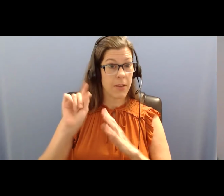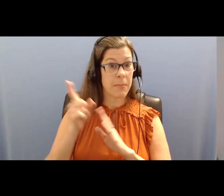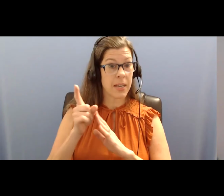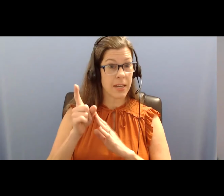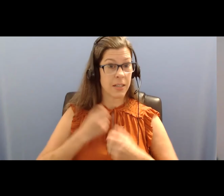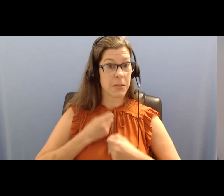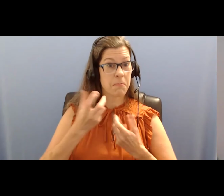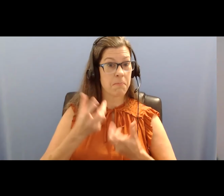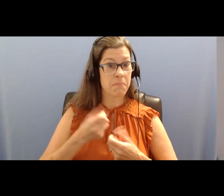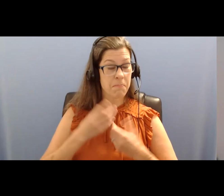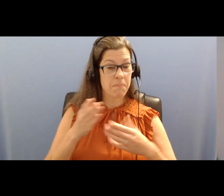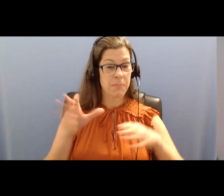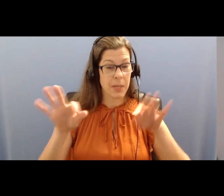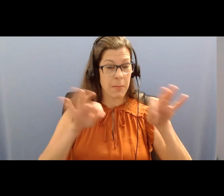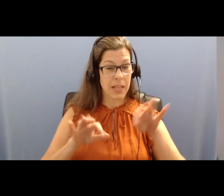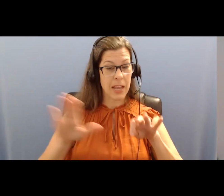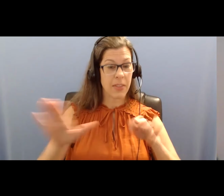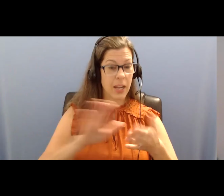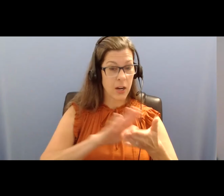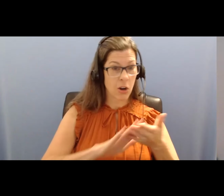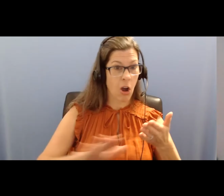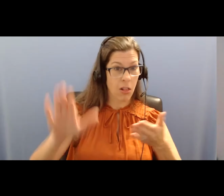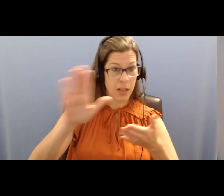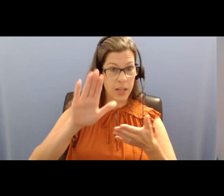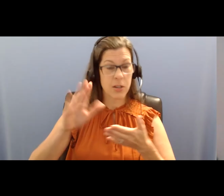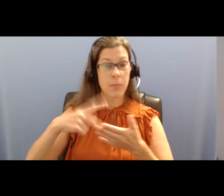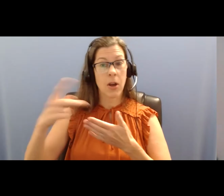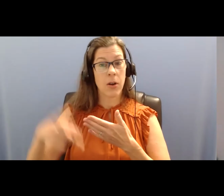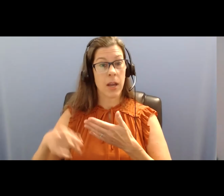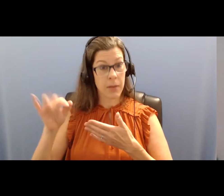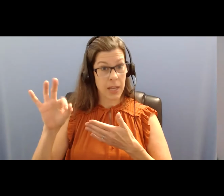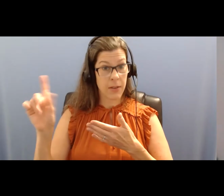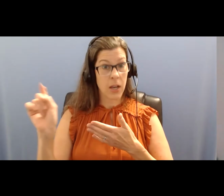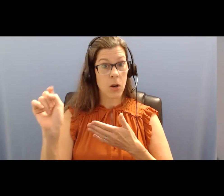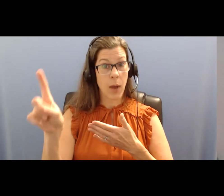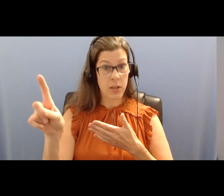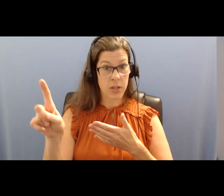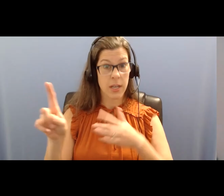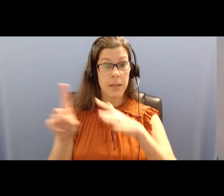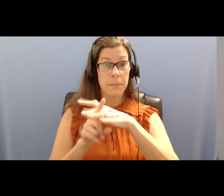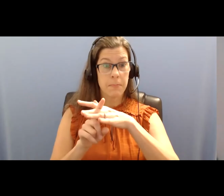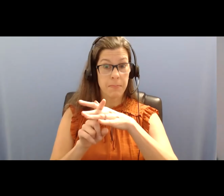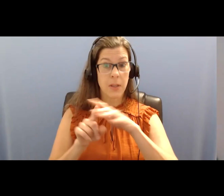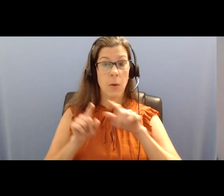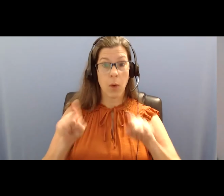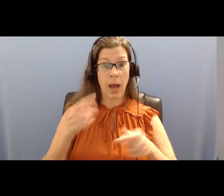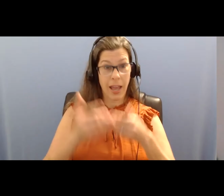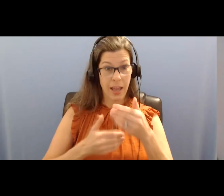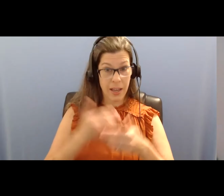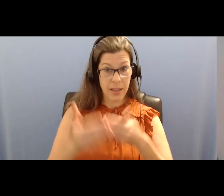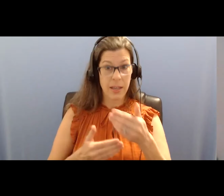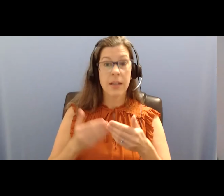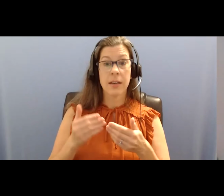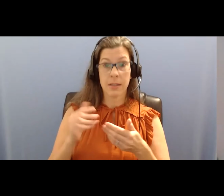their school and their program. If a question pops up for you as students while we're going along, take